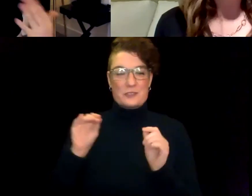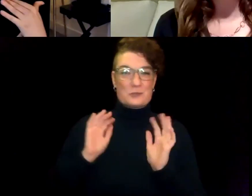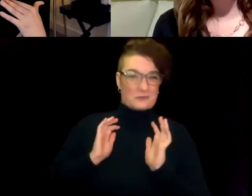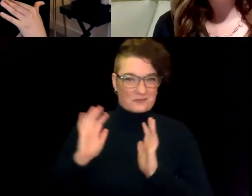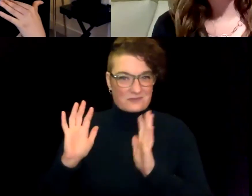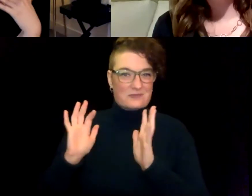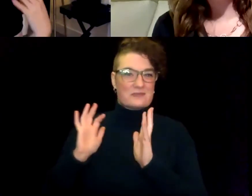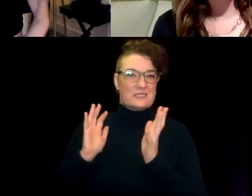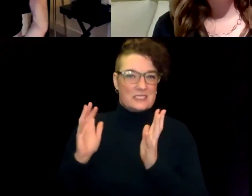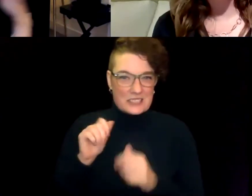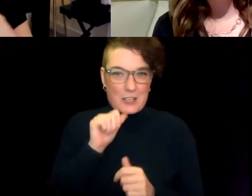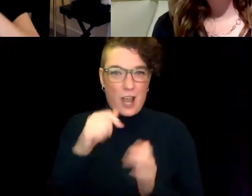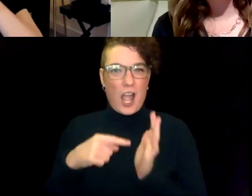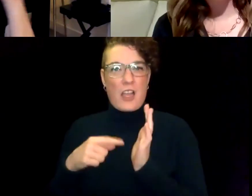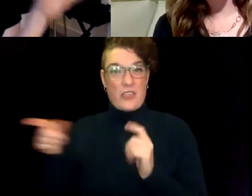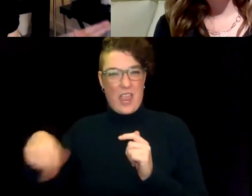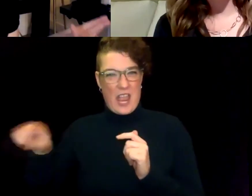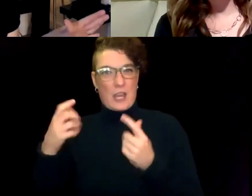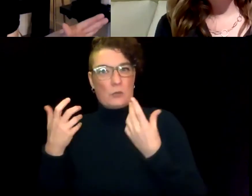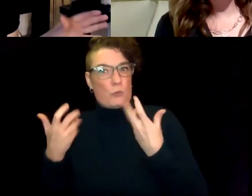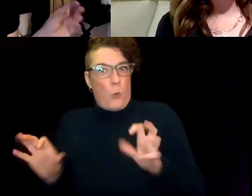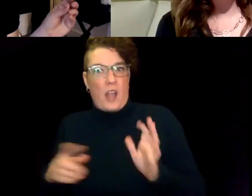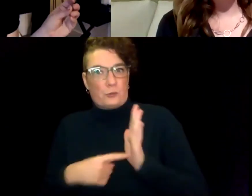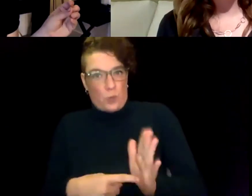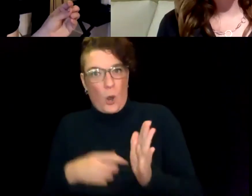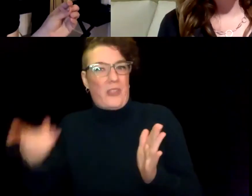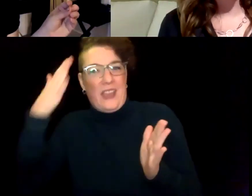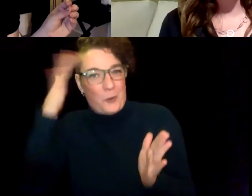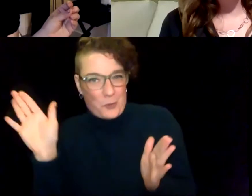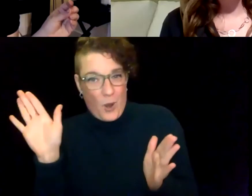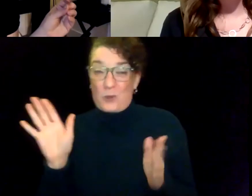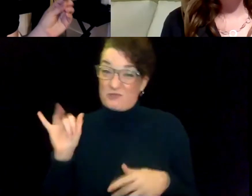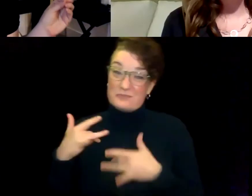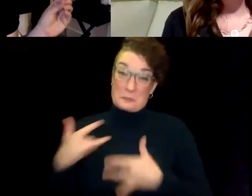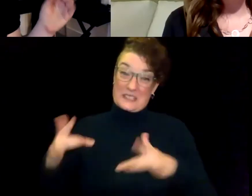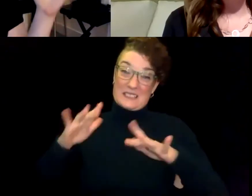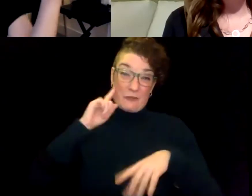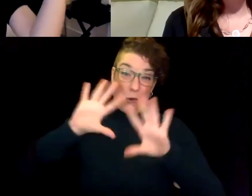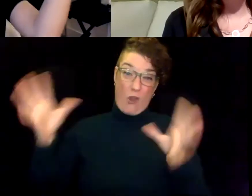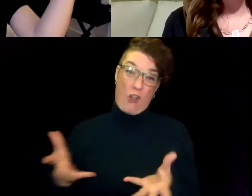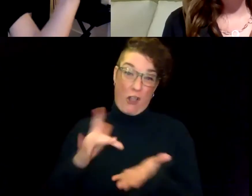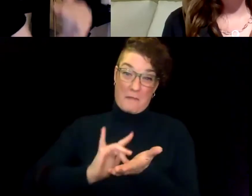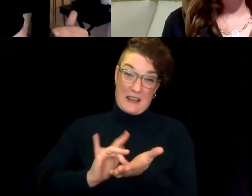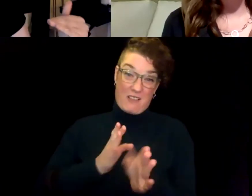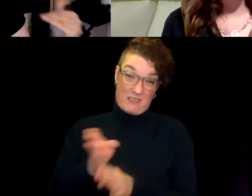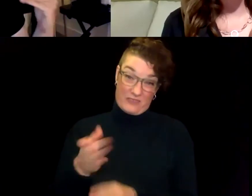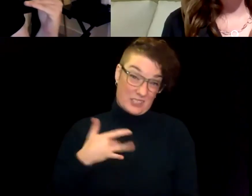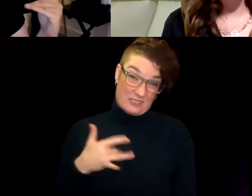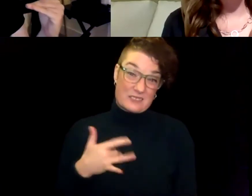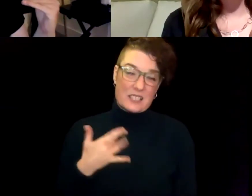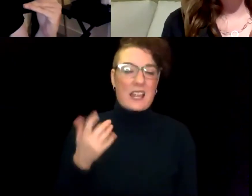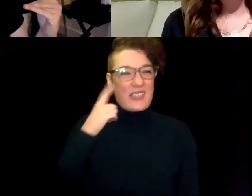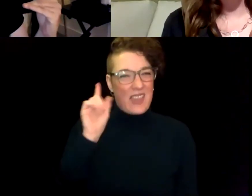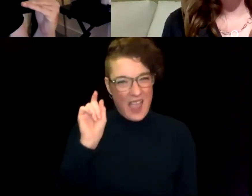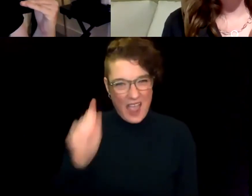think that that's a lot of medicine, and like broadly speaking. And I think there has to be a process of just like letting down the